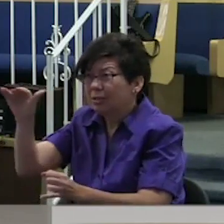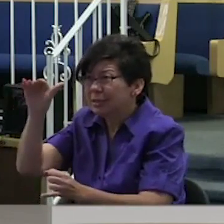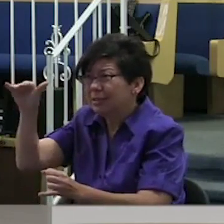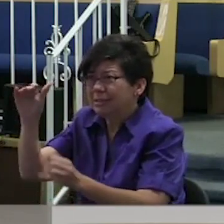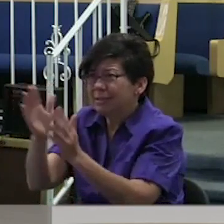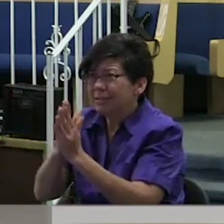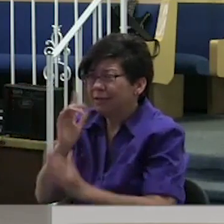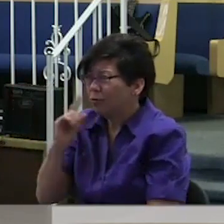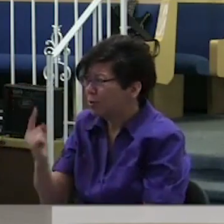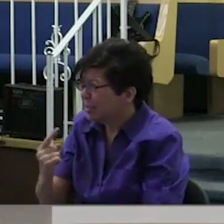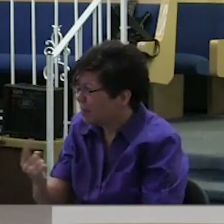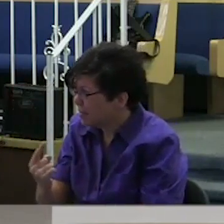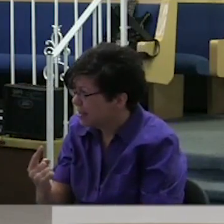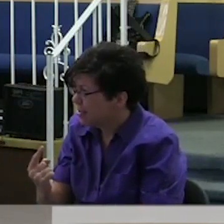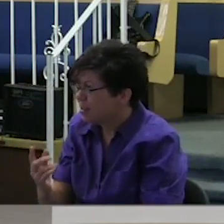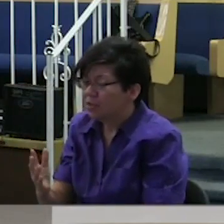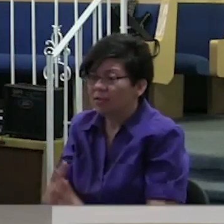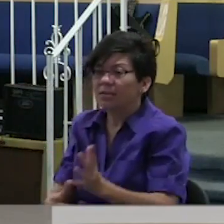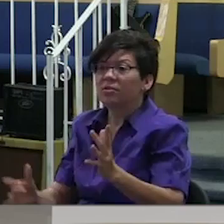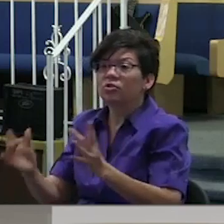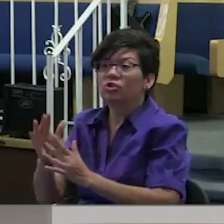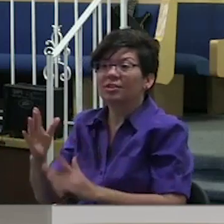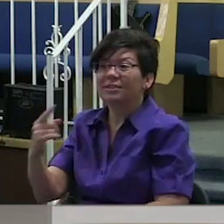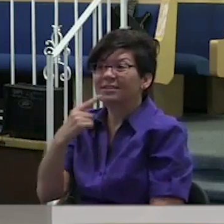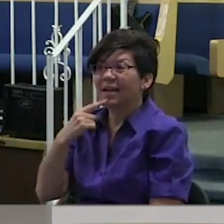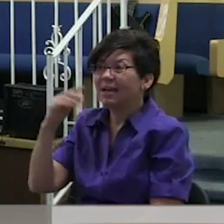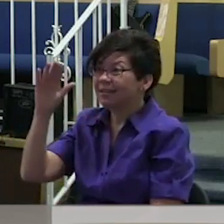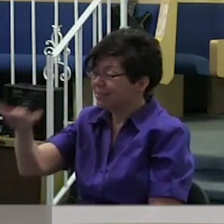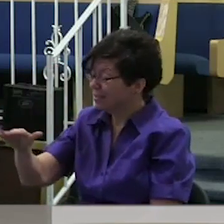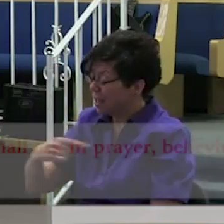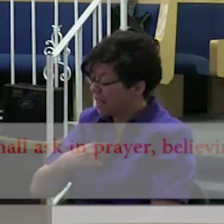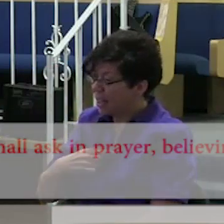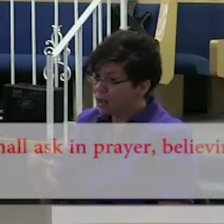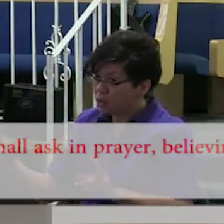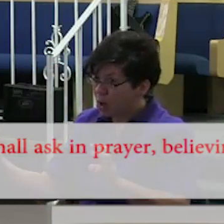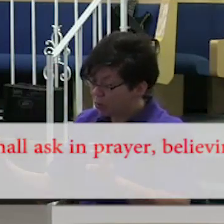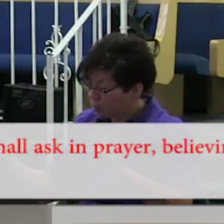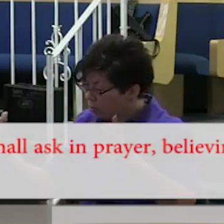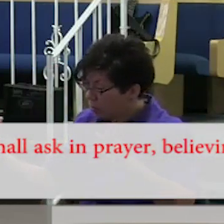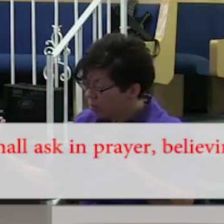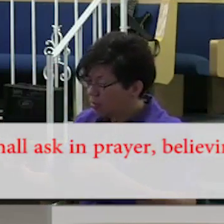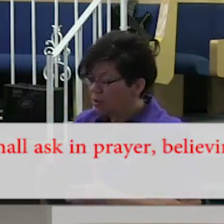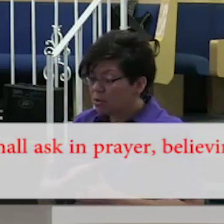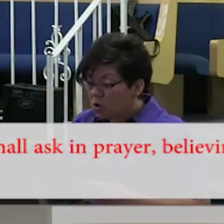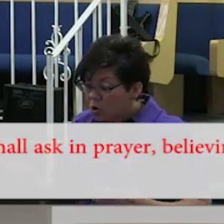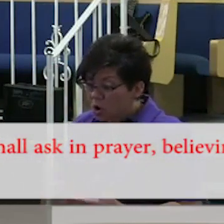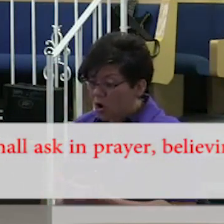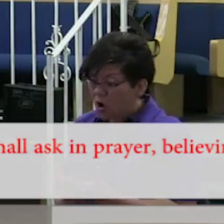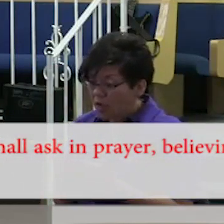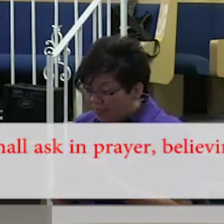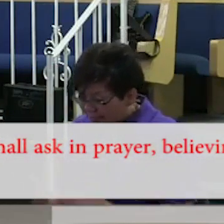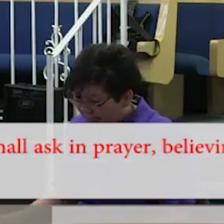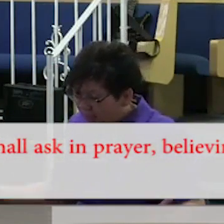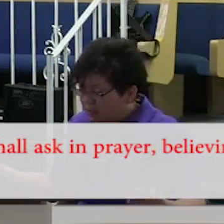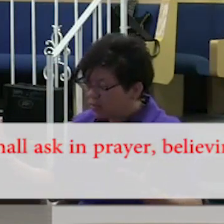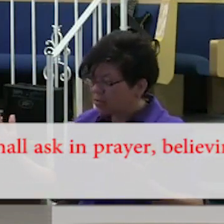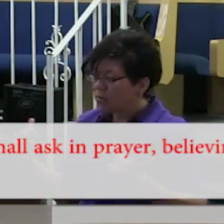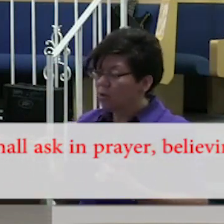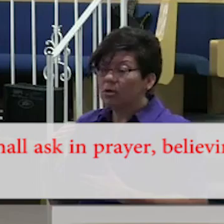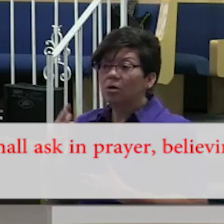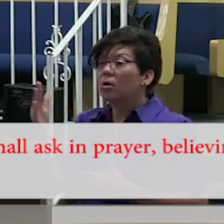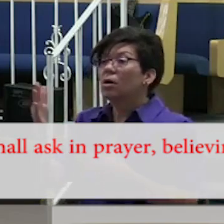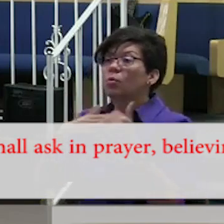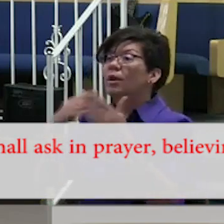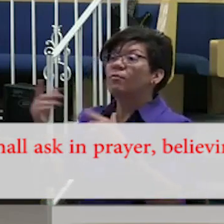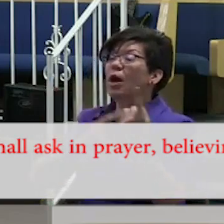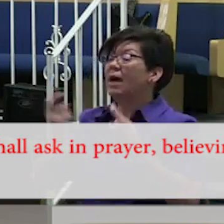for something. Jesus said, and I quote, "And all things, whatsoever ye